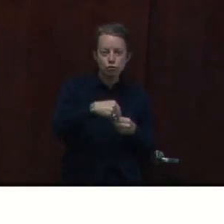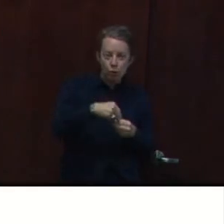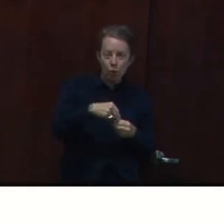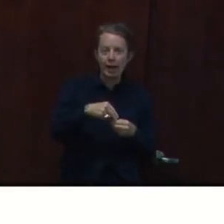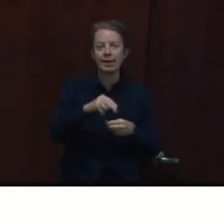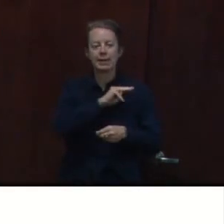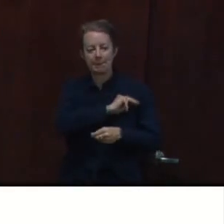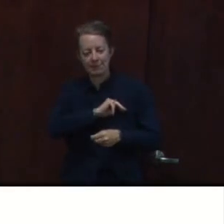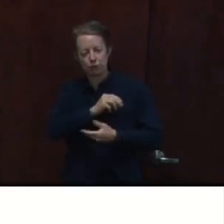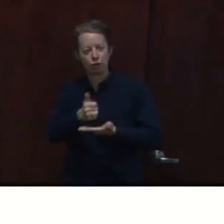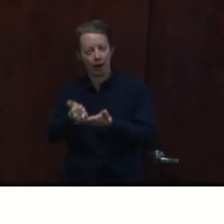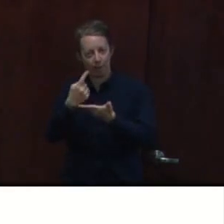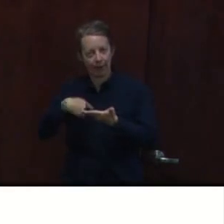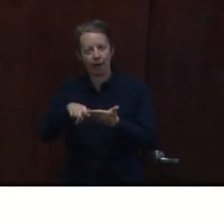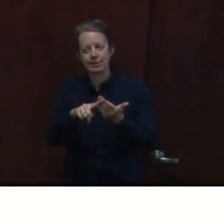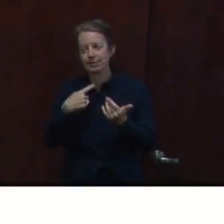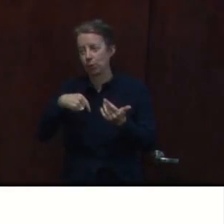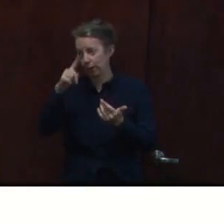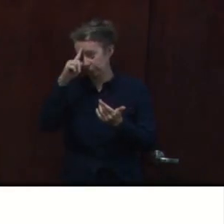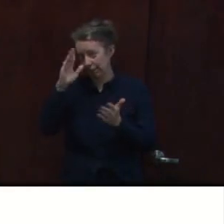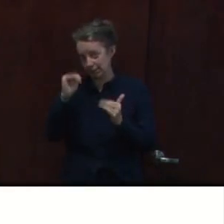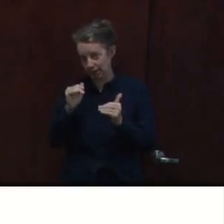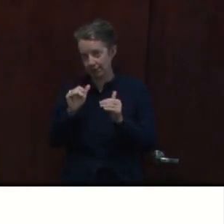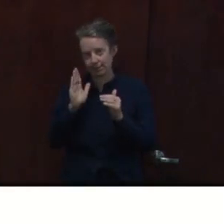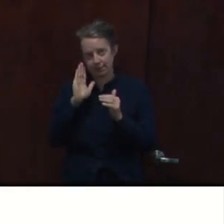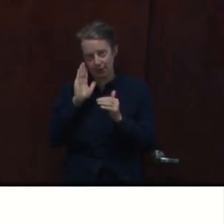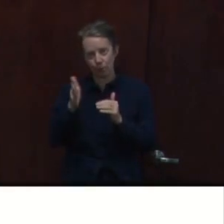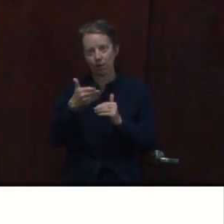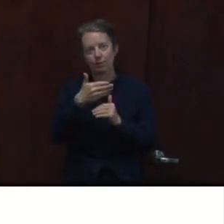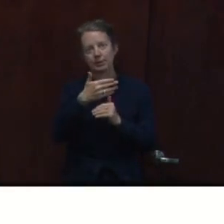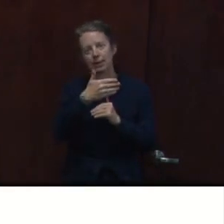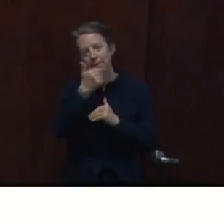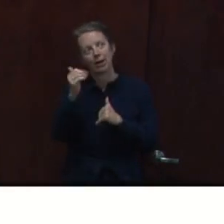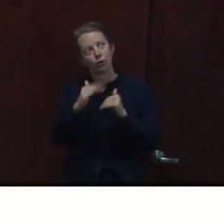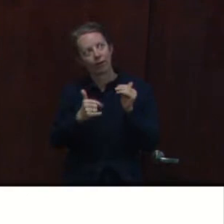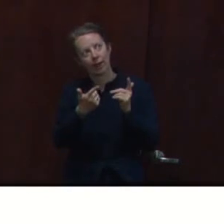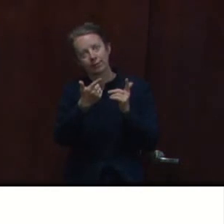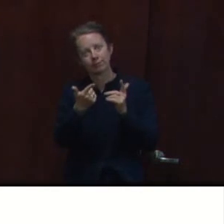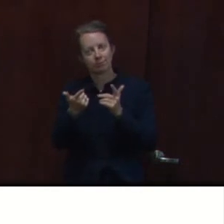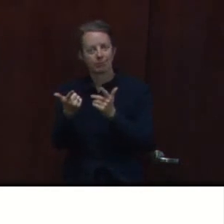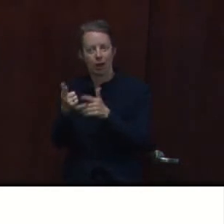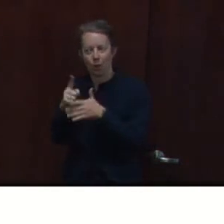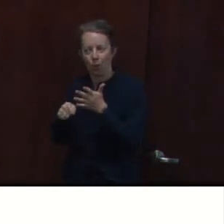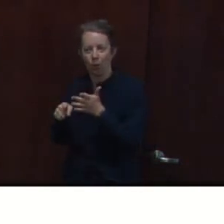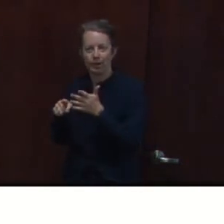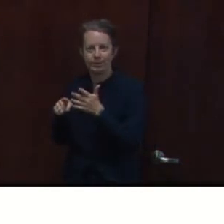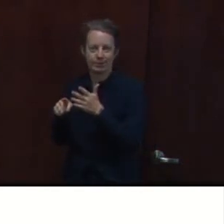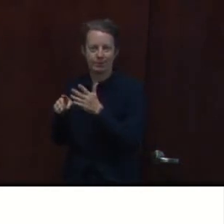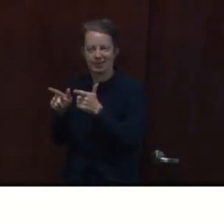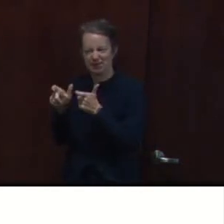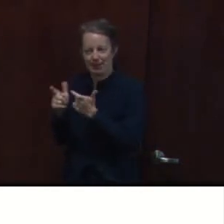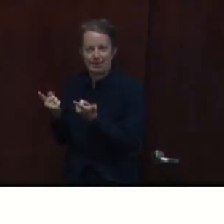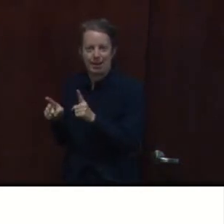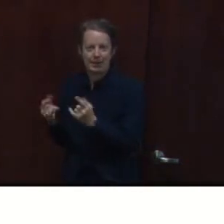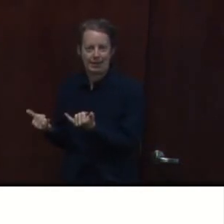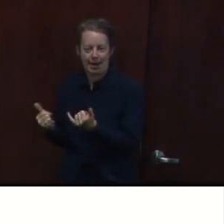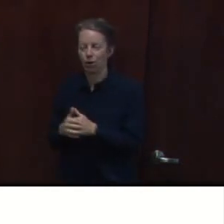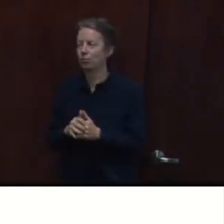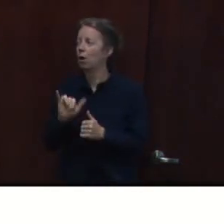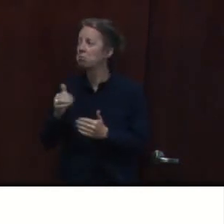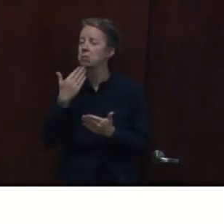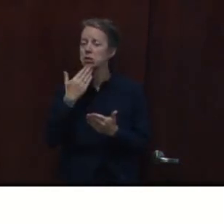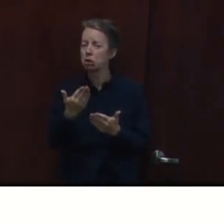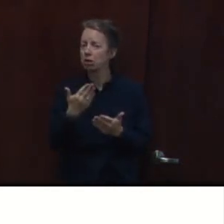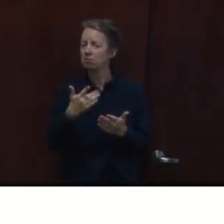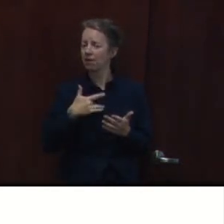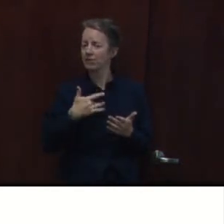for and assist us as well. Okay, great. Well, that's fantastic and very encouraging. This may be a question more for Avril than for Fletch. I'll just